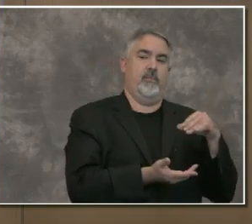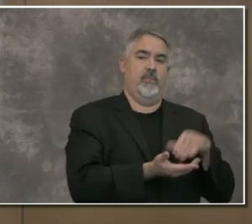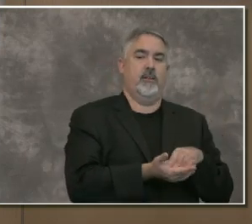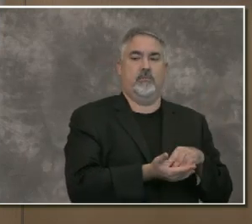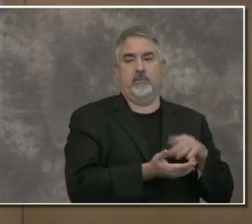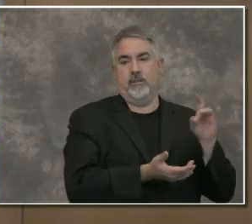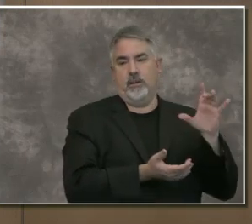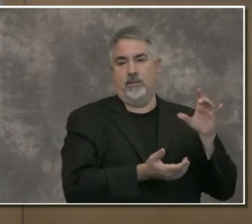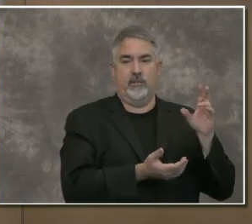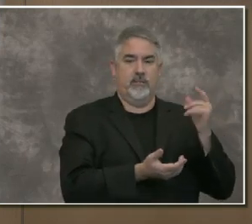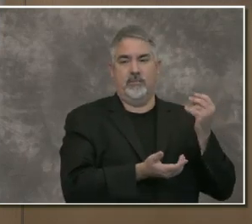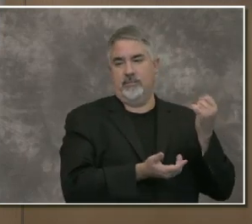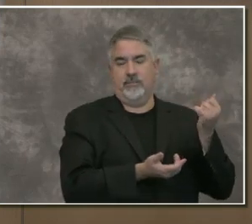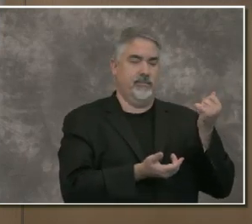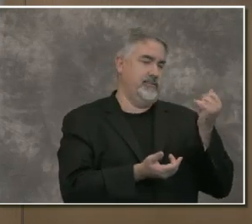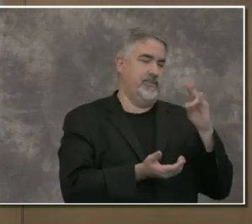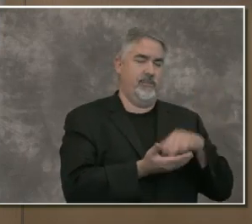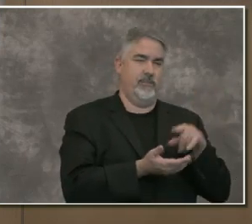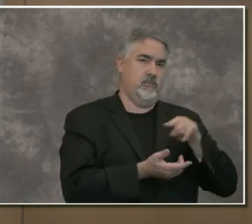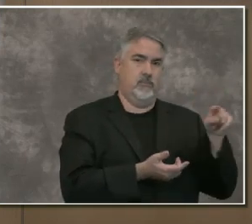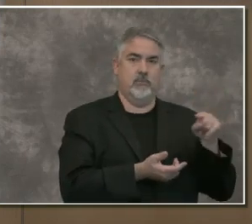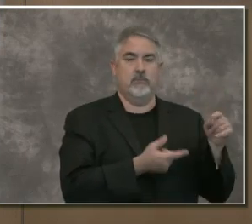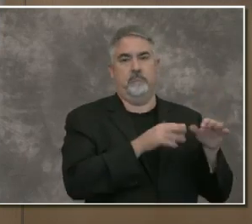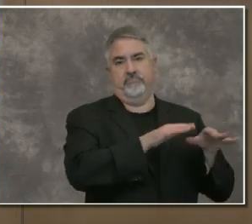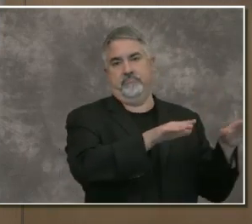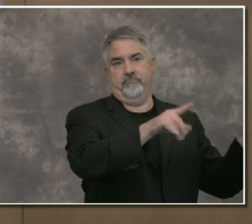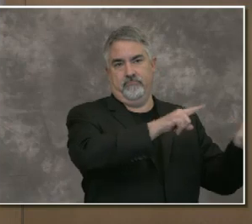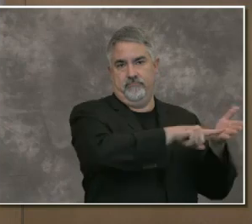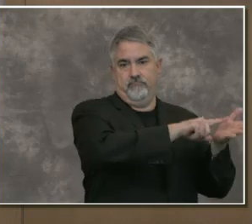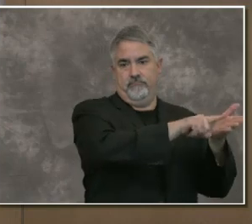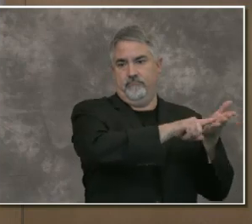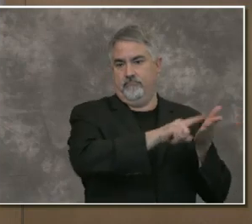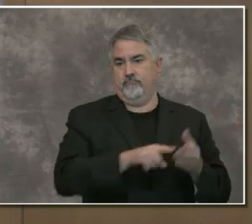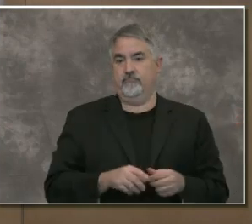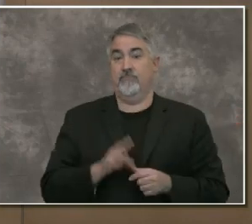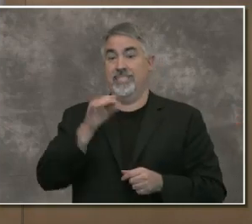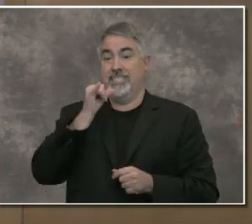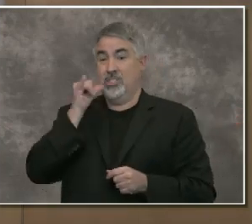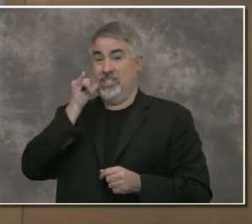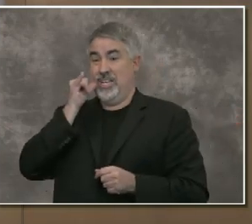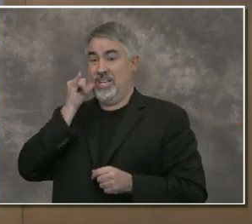were investigations that were initiated yesterday was 82.